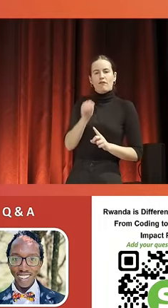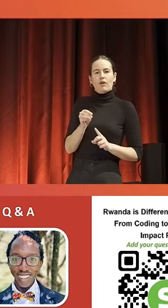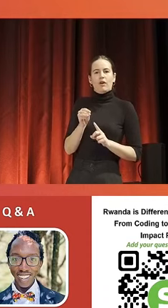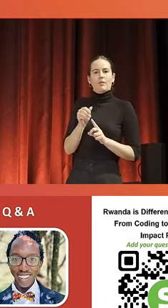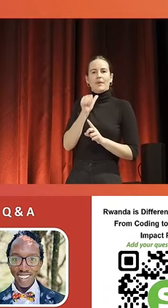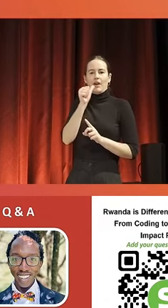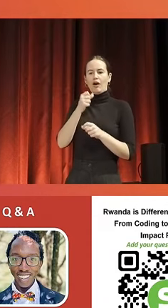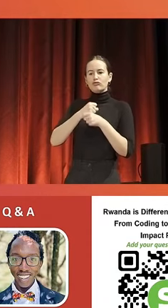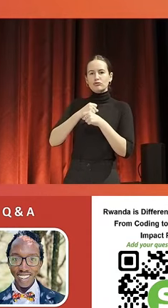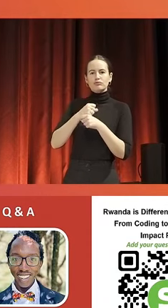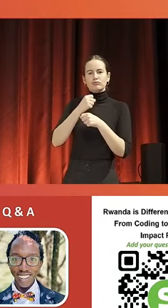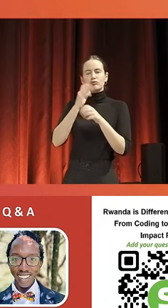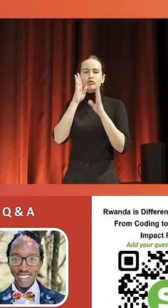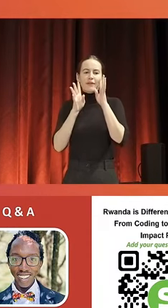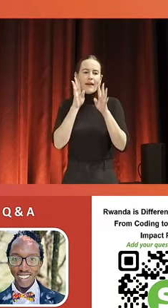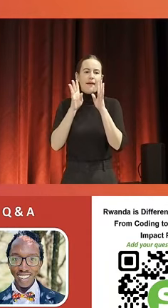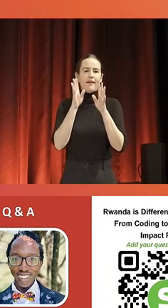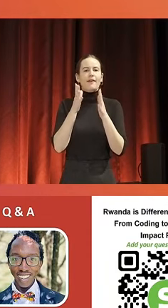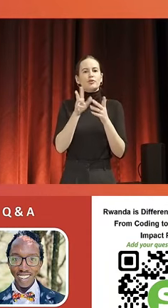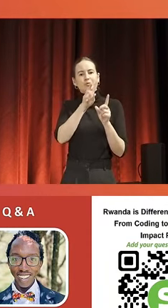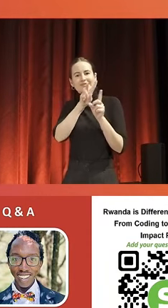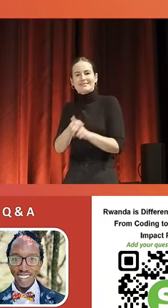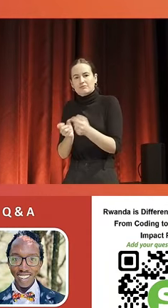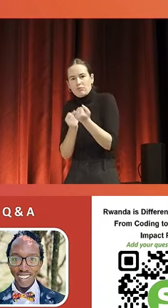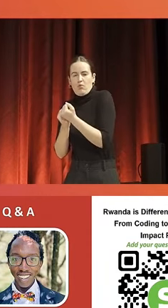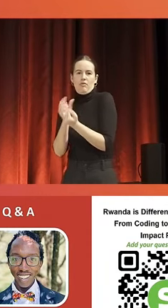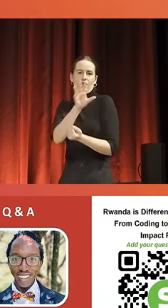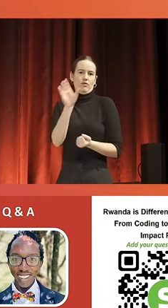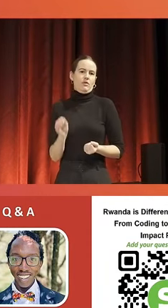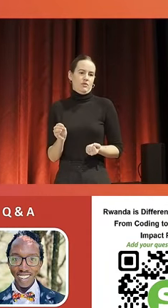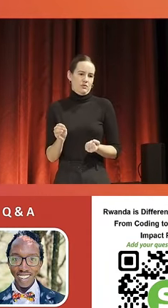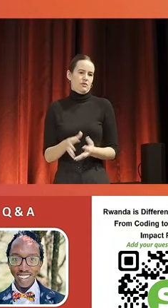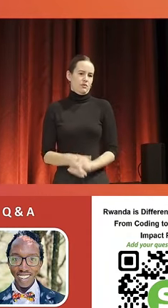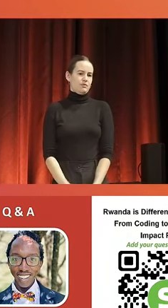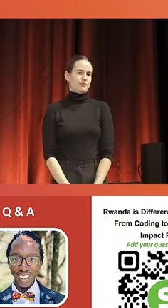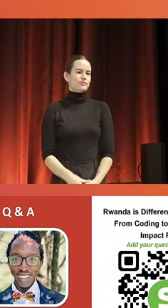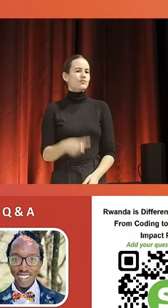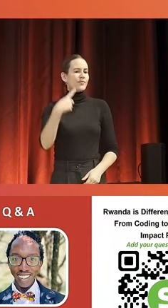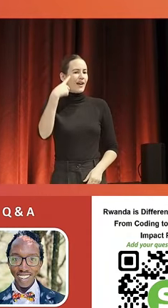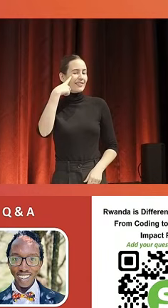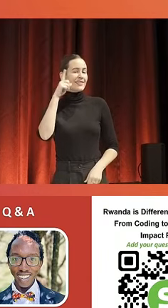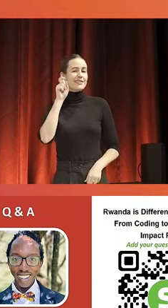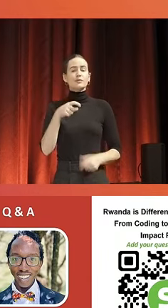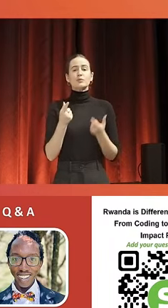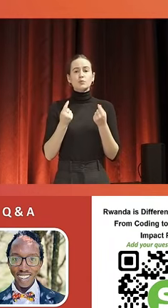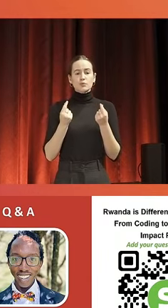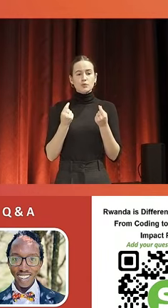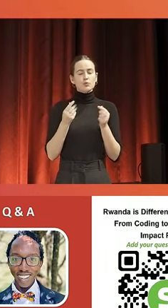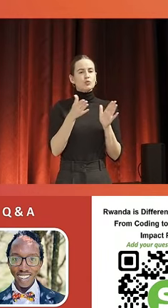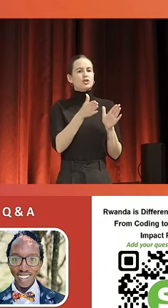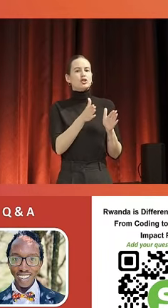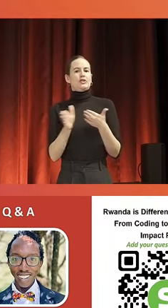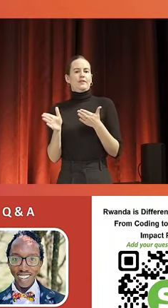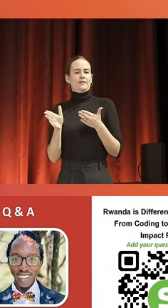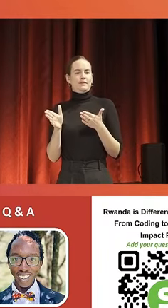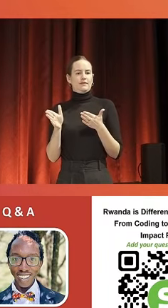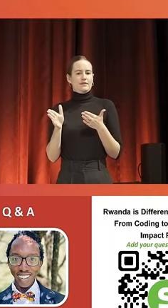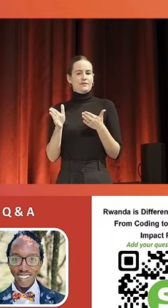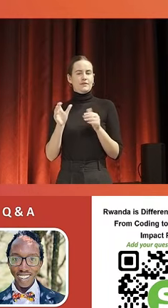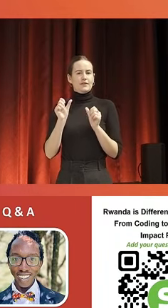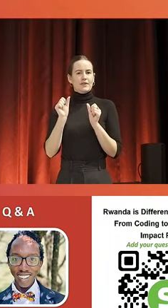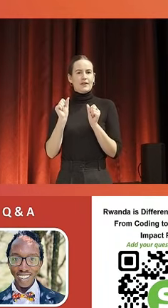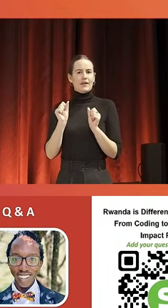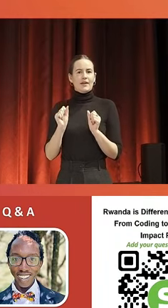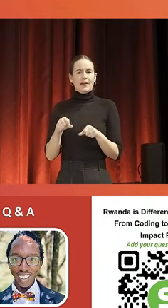to shift away and say that, I believe that we need to have the lens of what kind of value can we create?